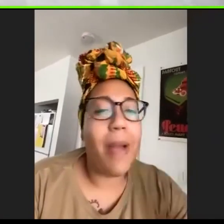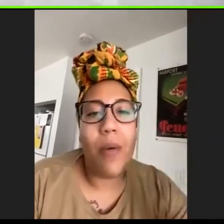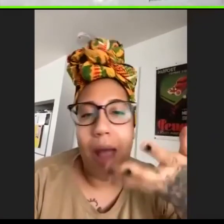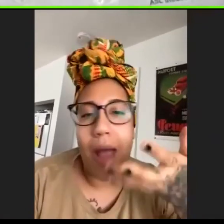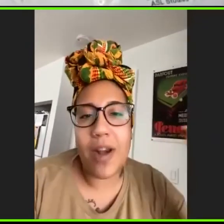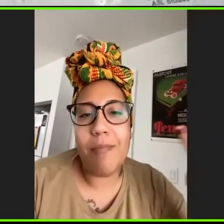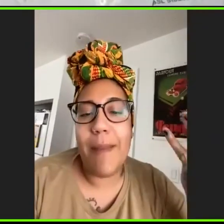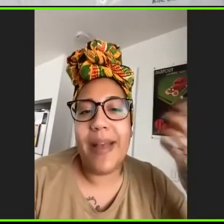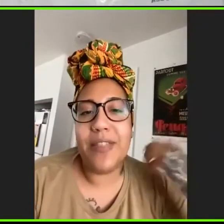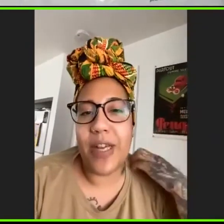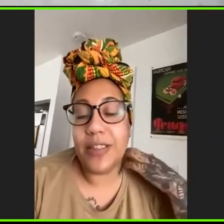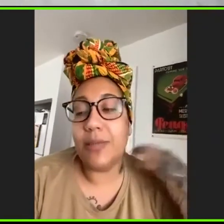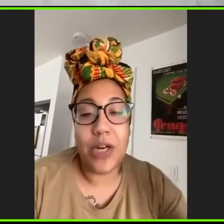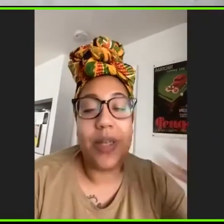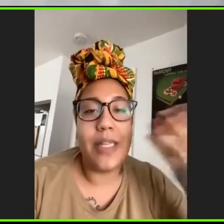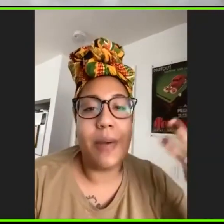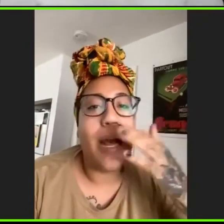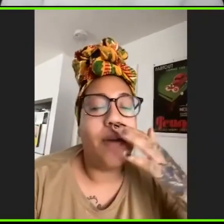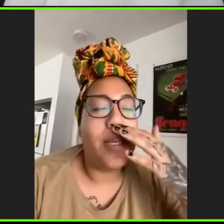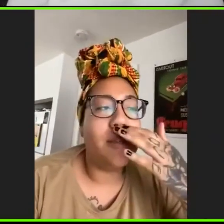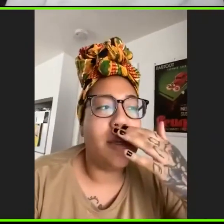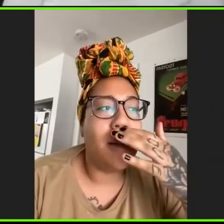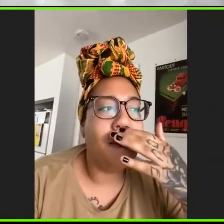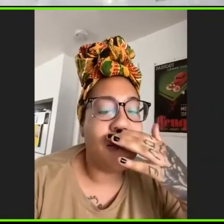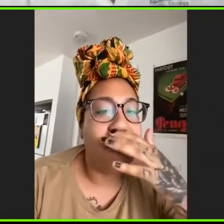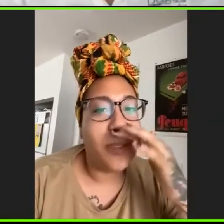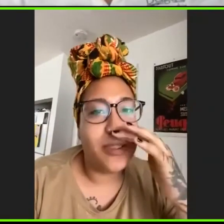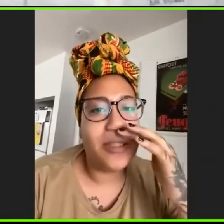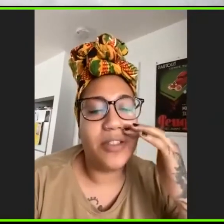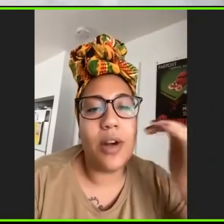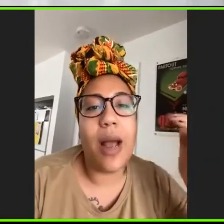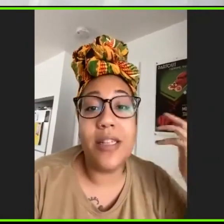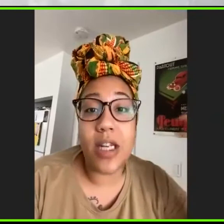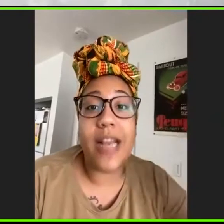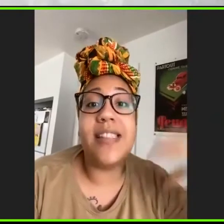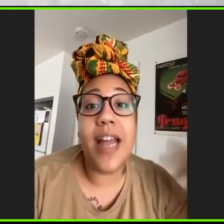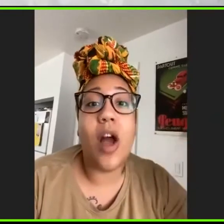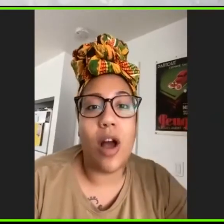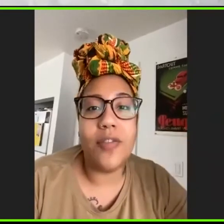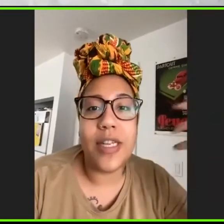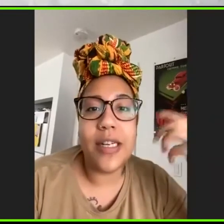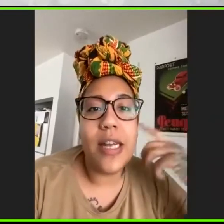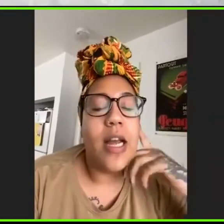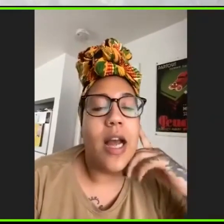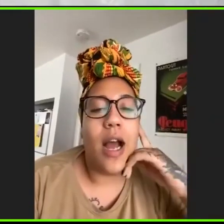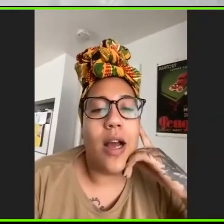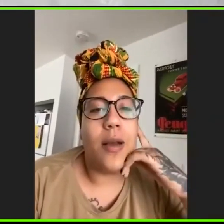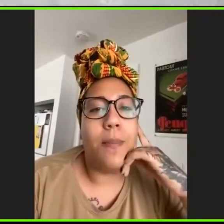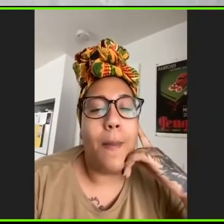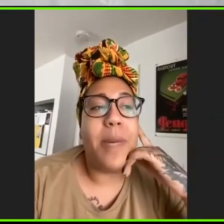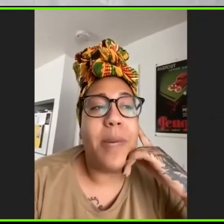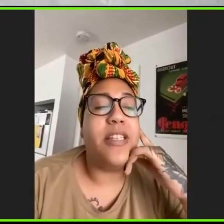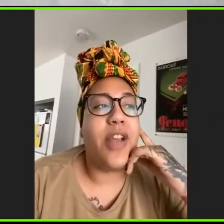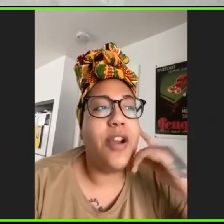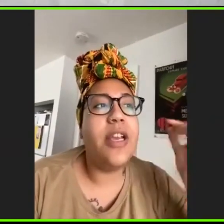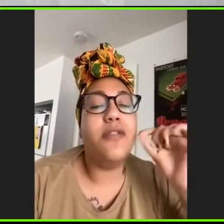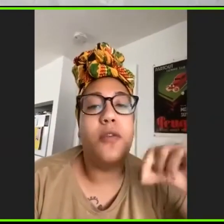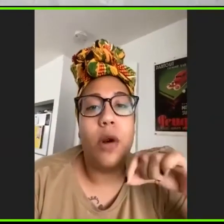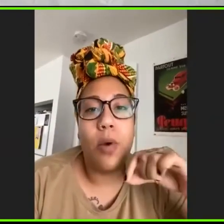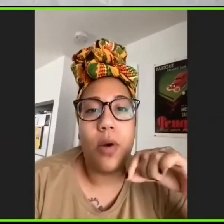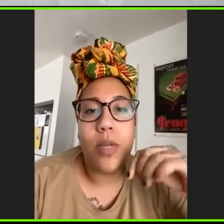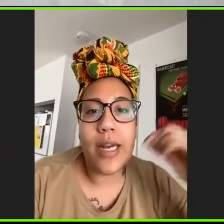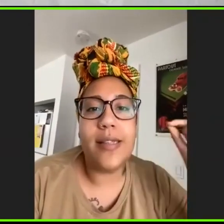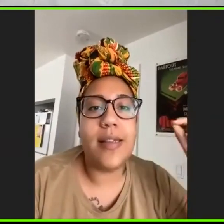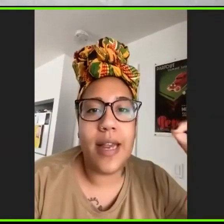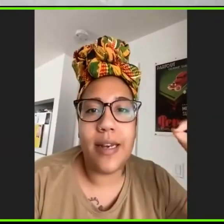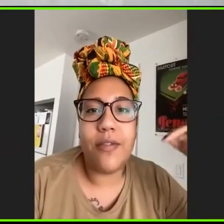Right. One of my best friends currently right now is a deaf person. So I sign often, but it's very